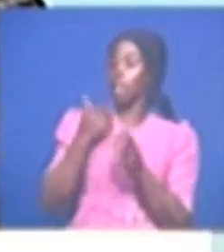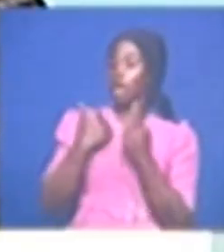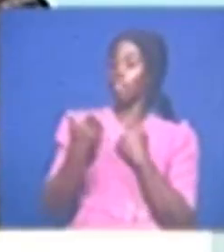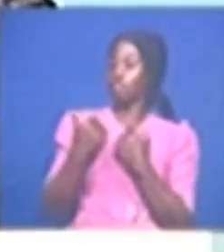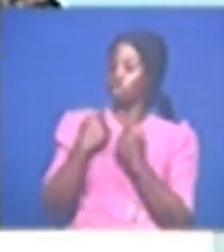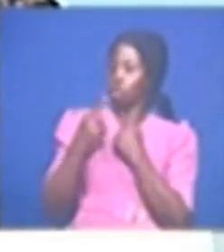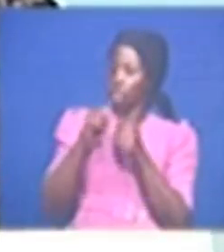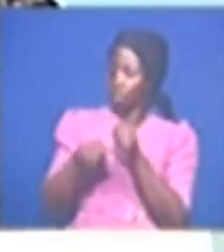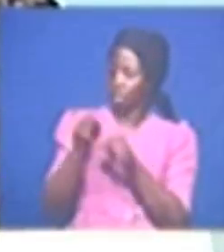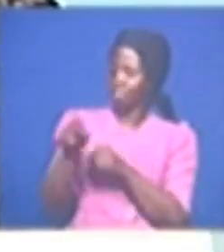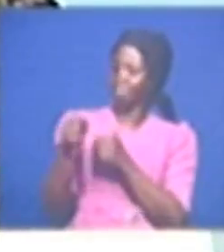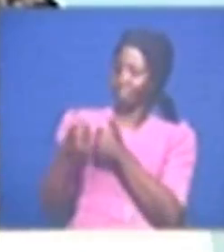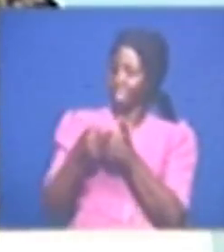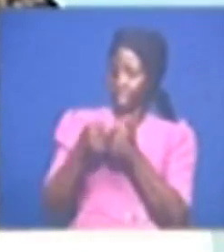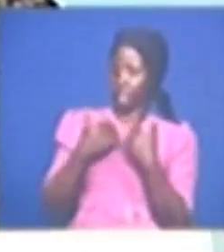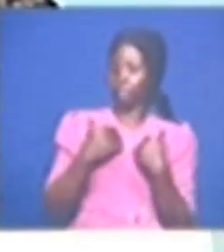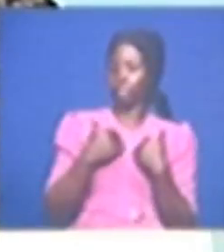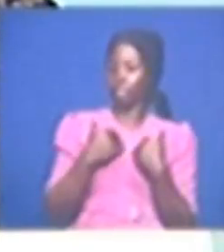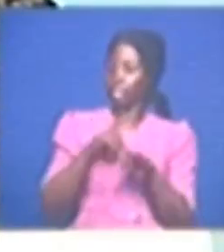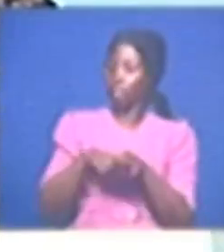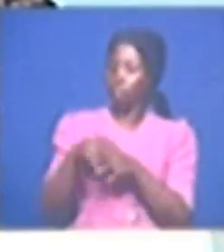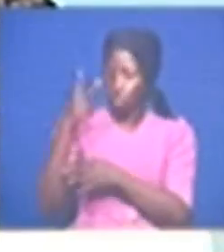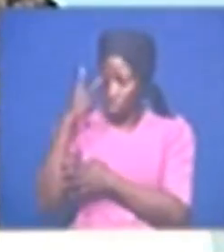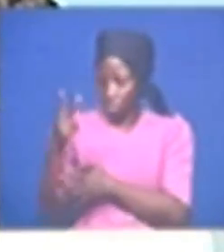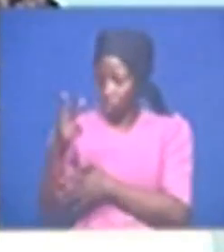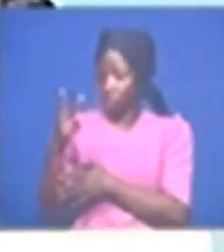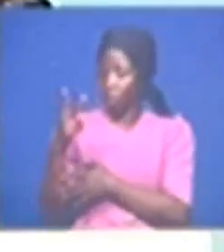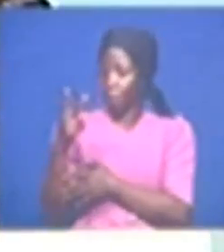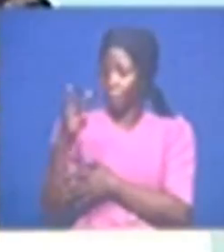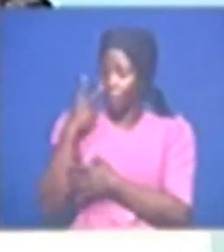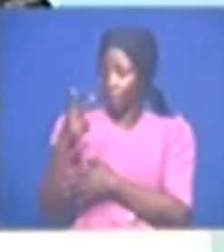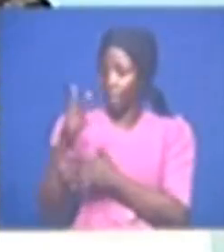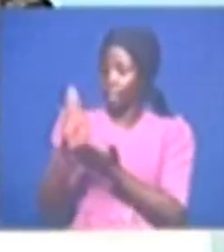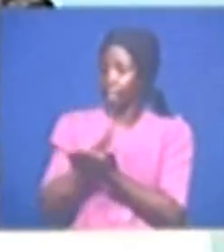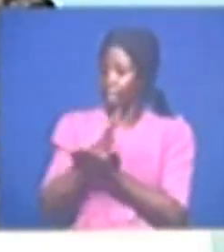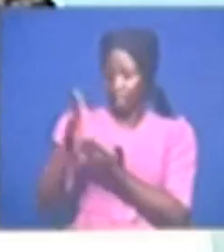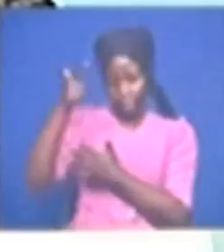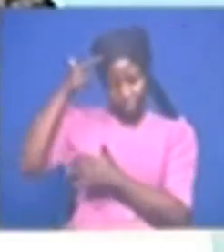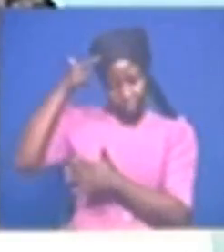challenging. When you looked at the sector of charcoal sector right now,